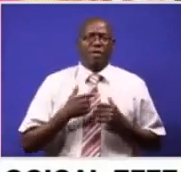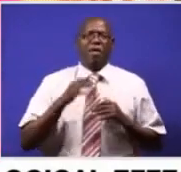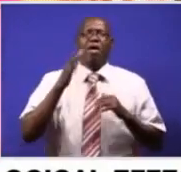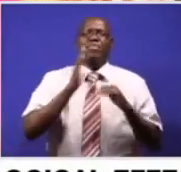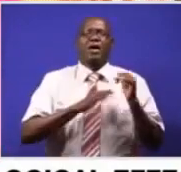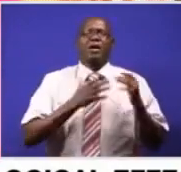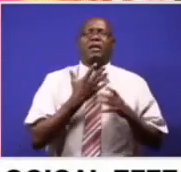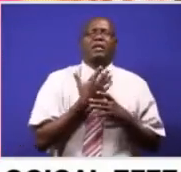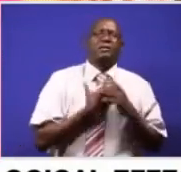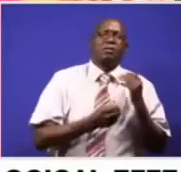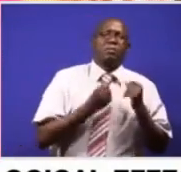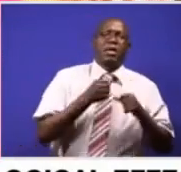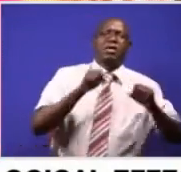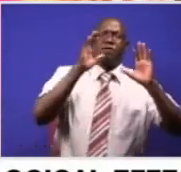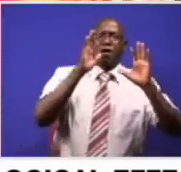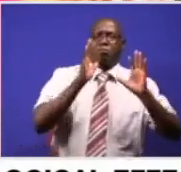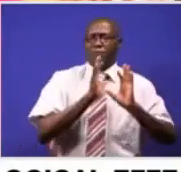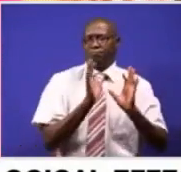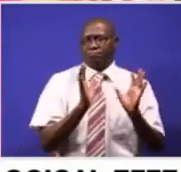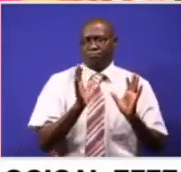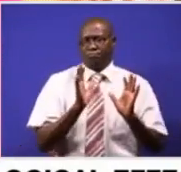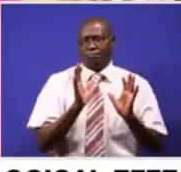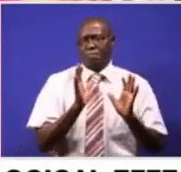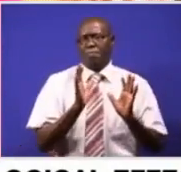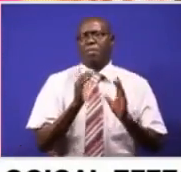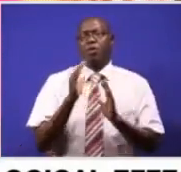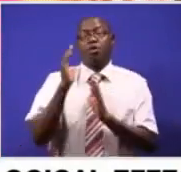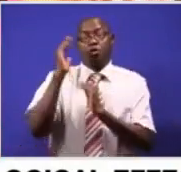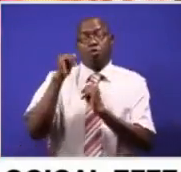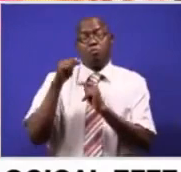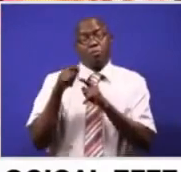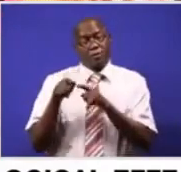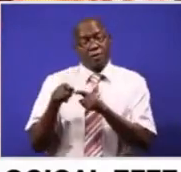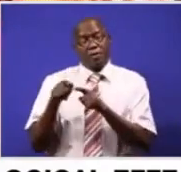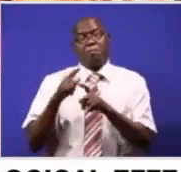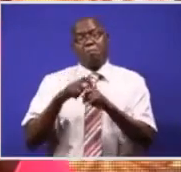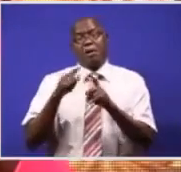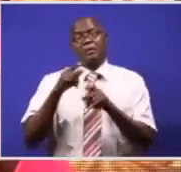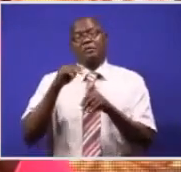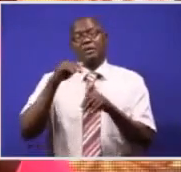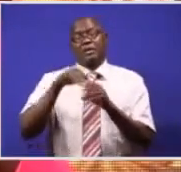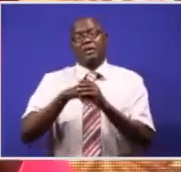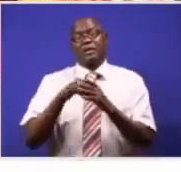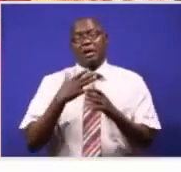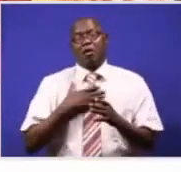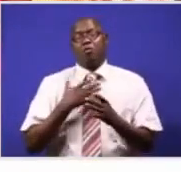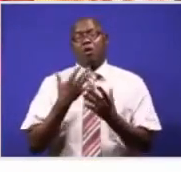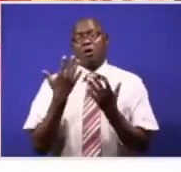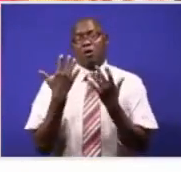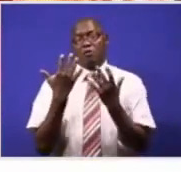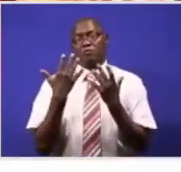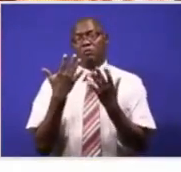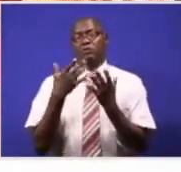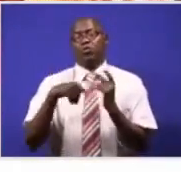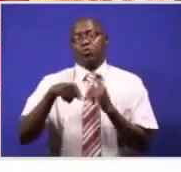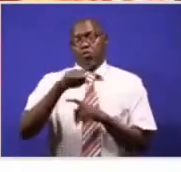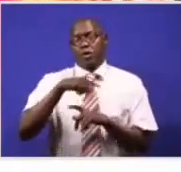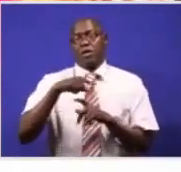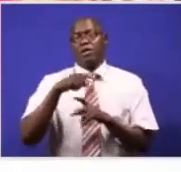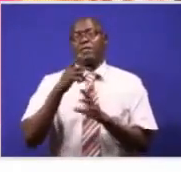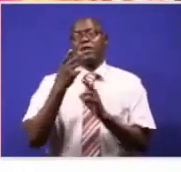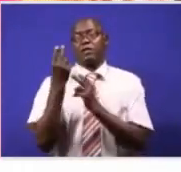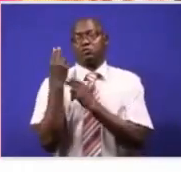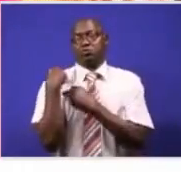despair and giving up altogether. So there's hope, but it lies in our hands. We are the